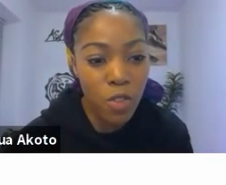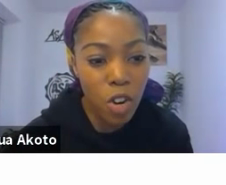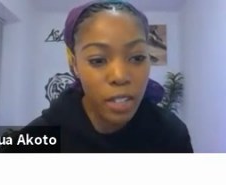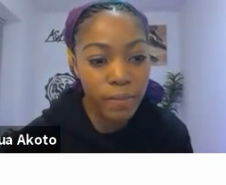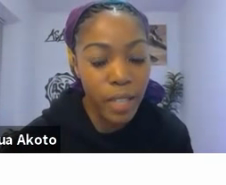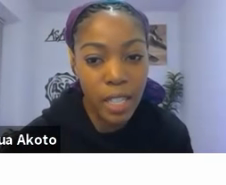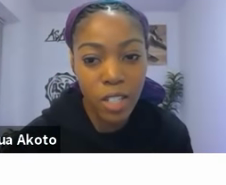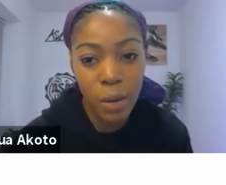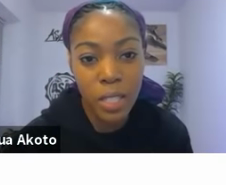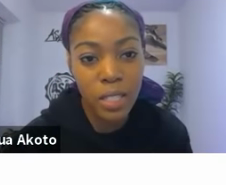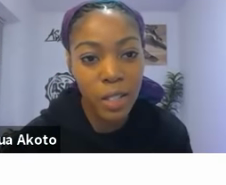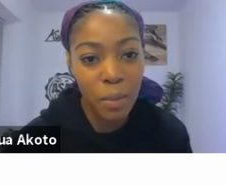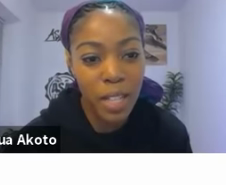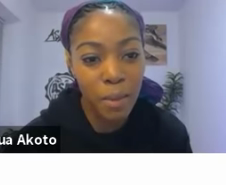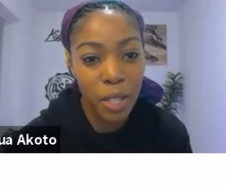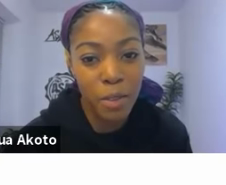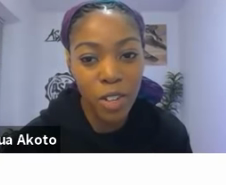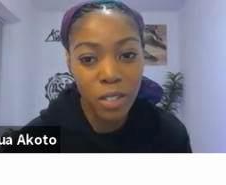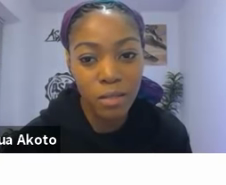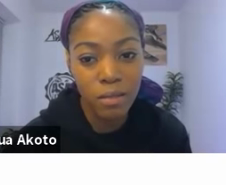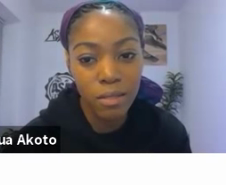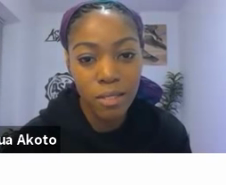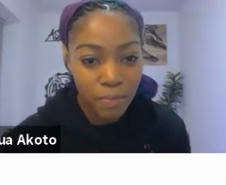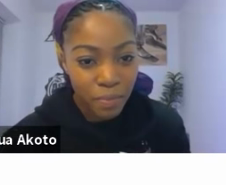wanna move on. I know y'all wanna see the other one, but. All